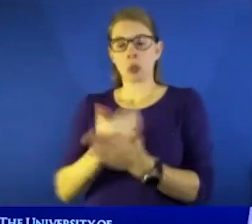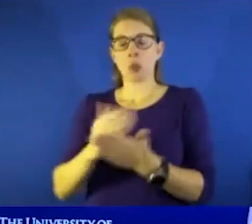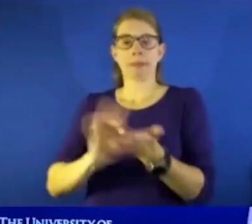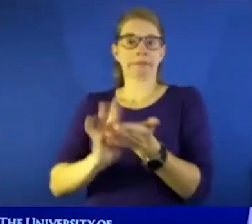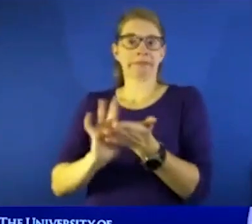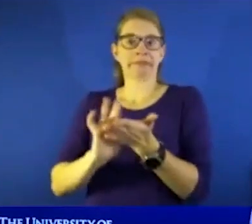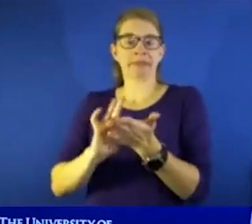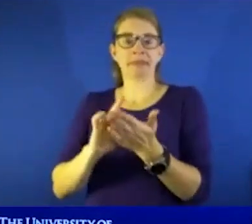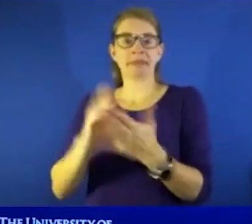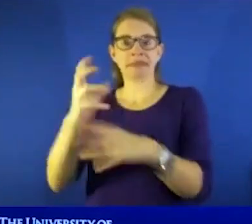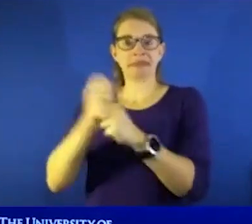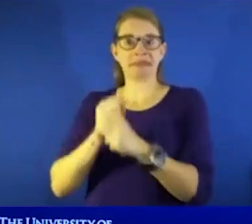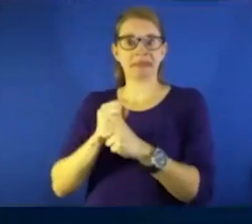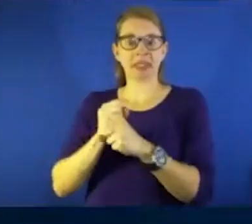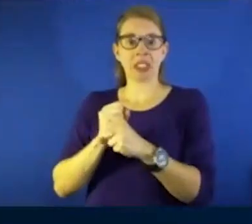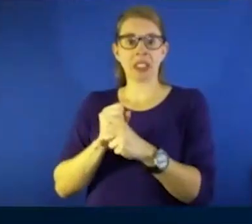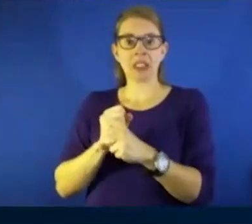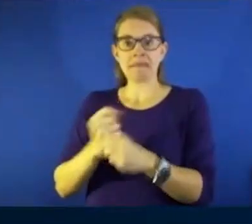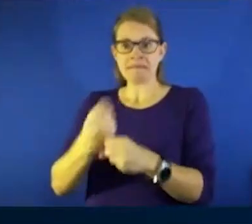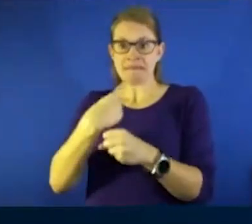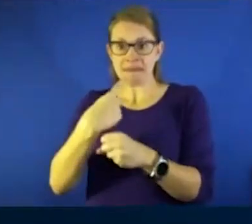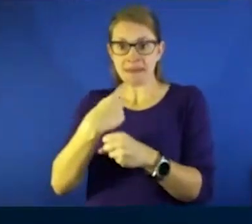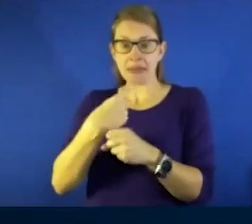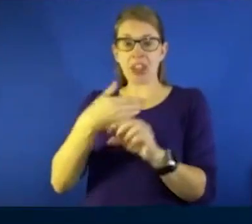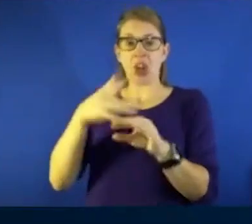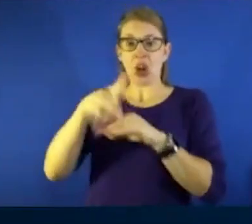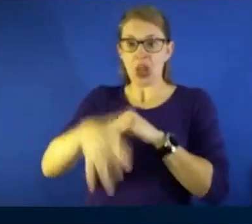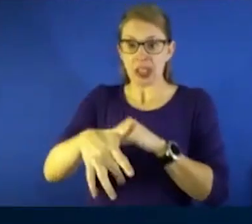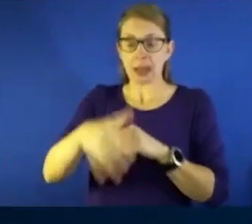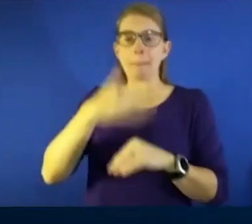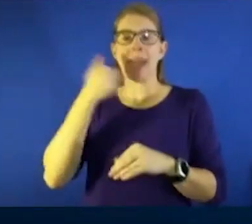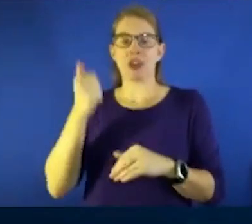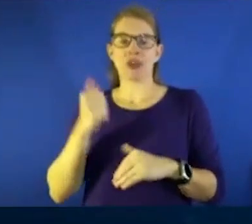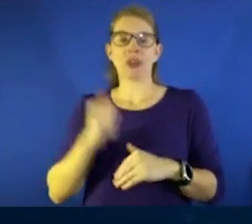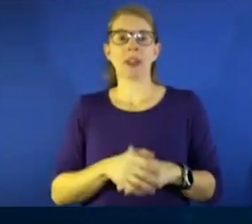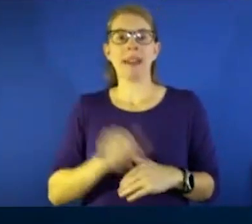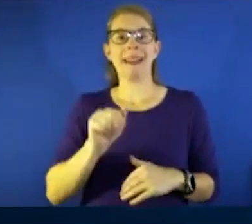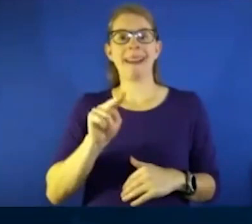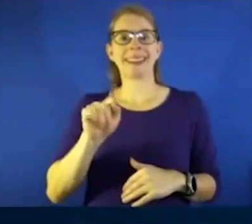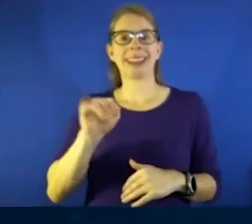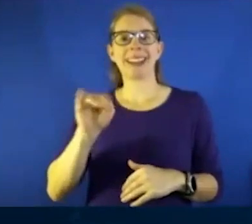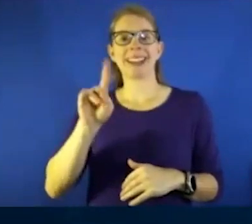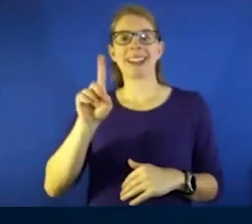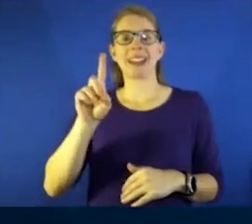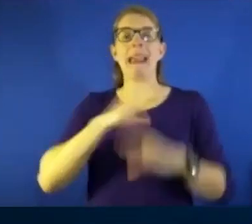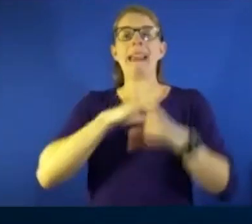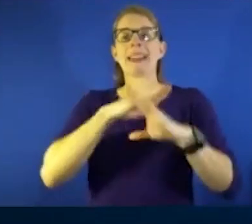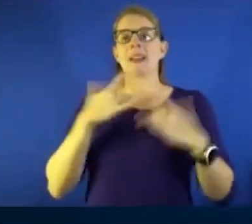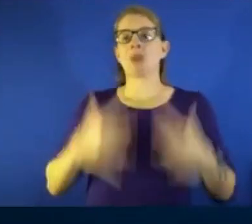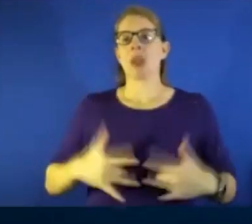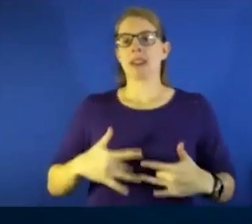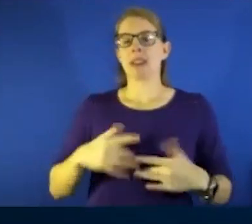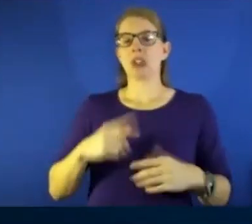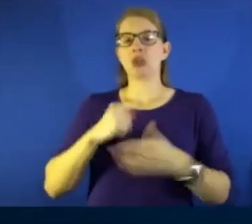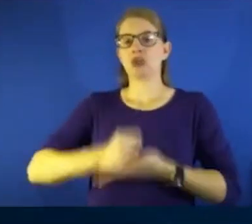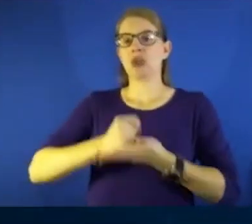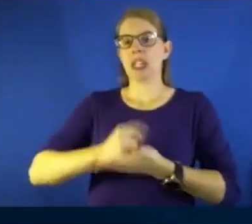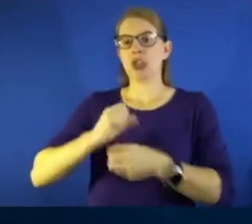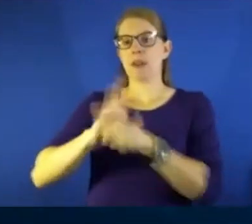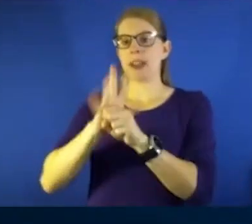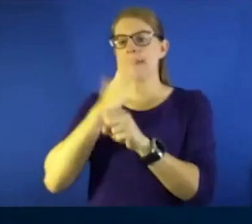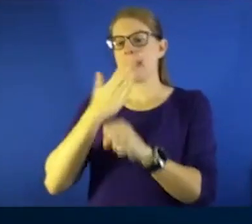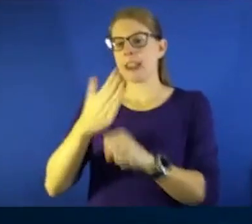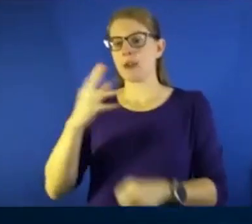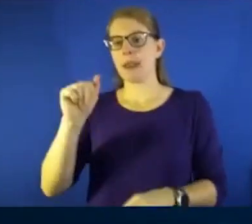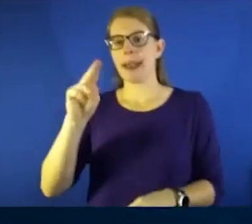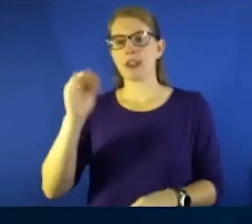illness is always going to be better. And again, that was addressing the anti-depressant pill to treat Yes. or help with COVID, and that was from Angela. So thanks for sending that in. Lindsay says,